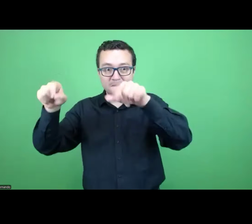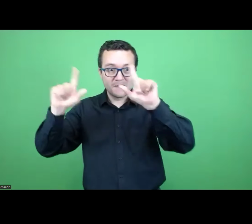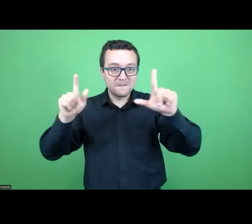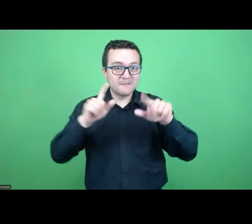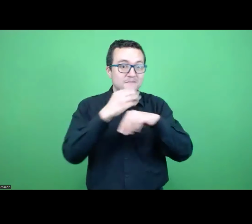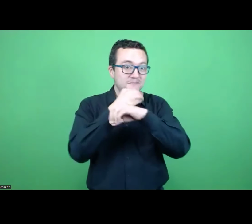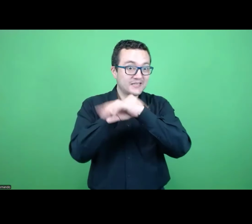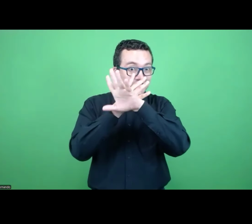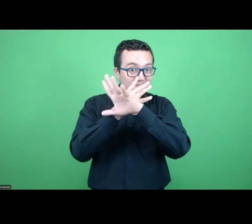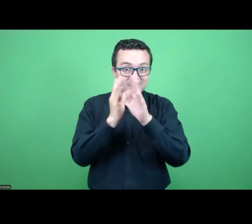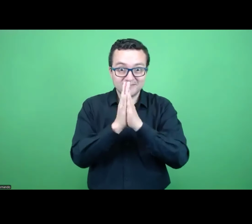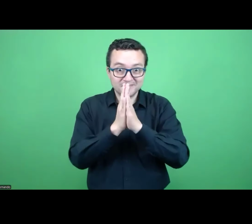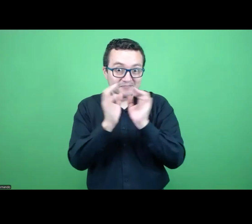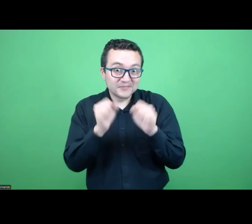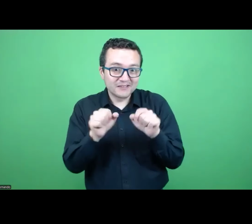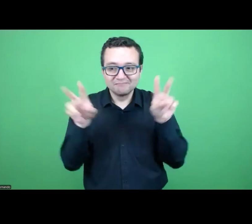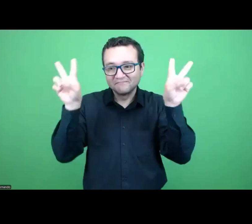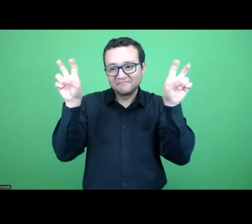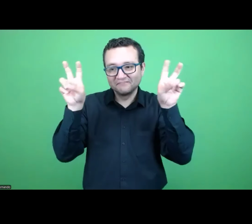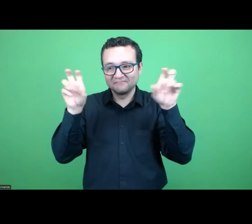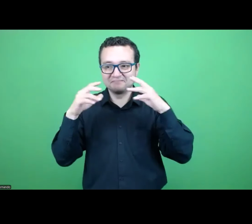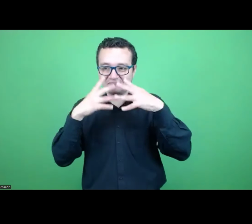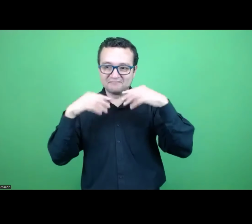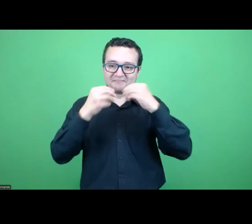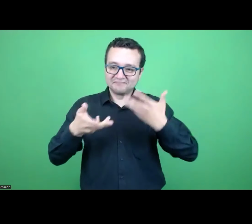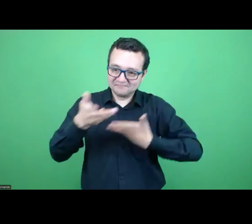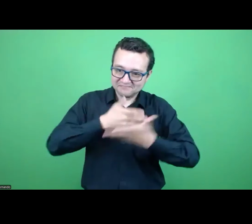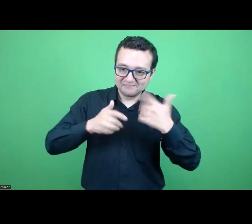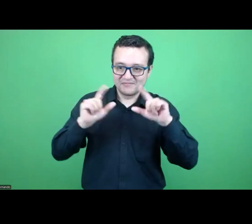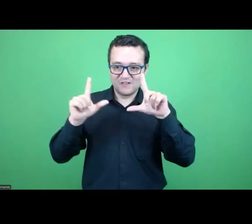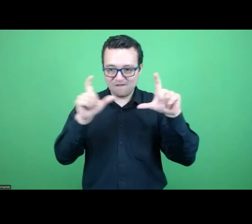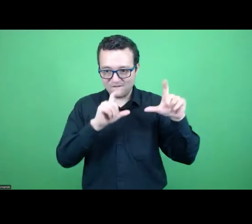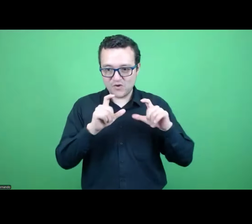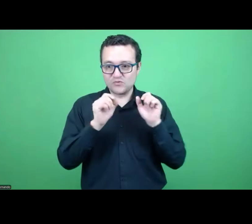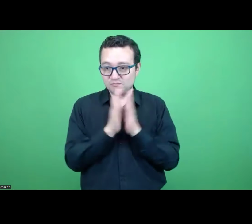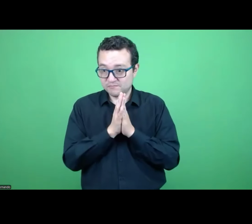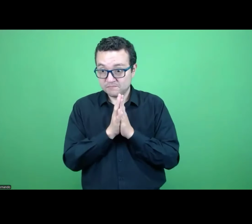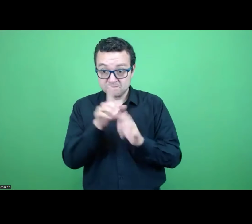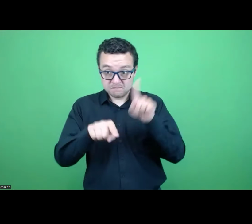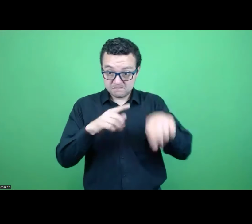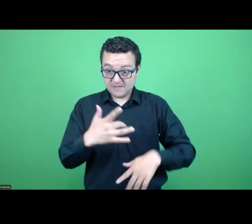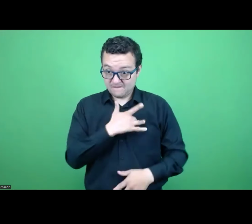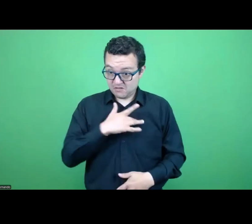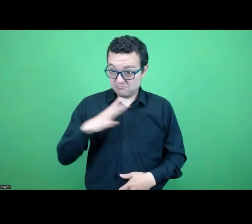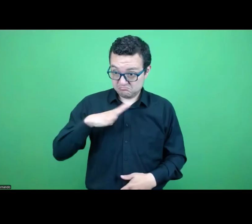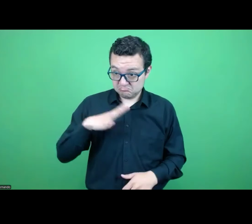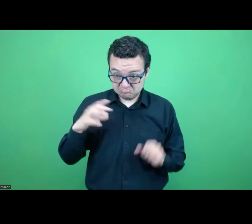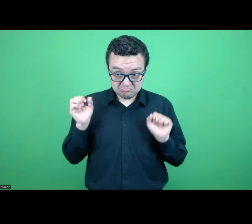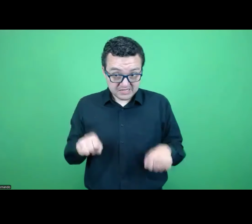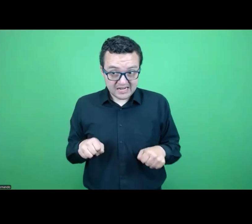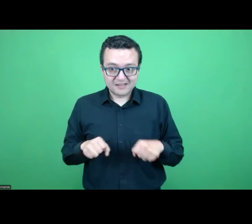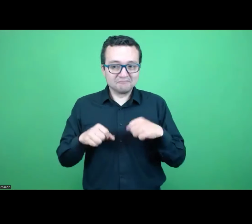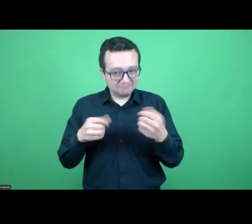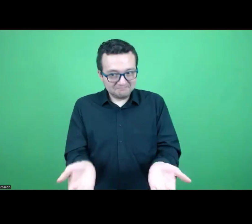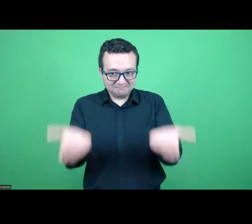information and input. So to those who feel comfortable, please put your camera on, no obligation, and